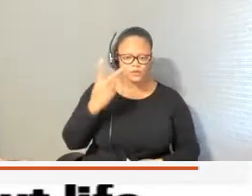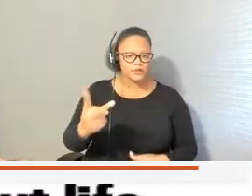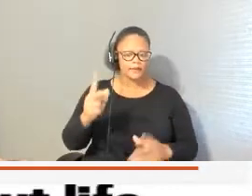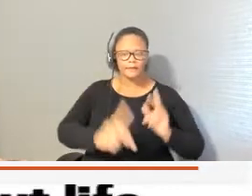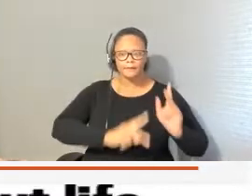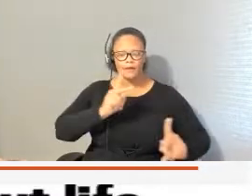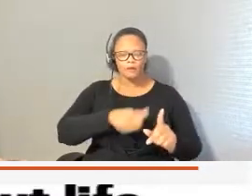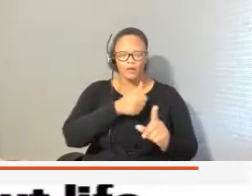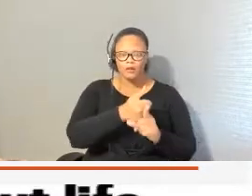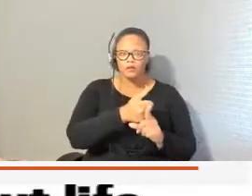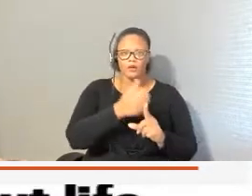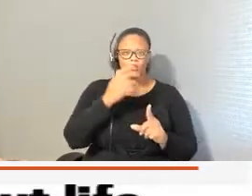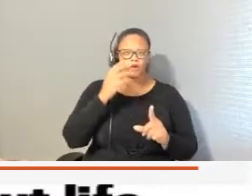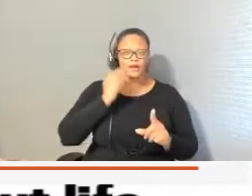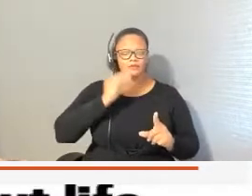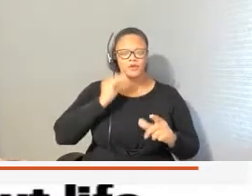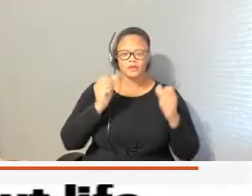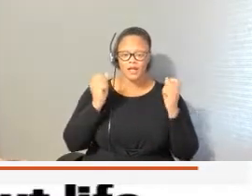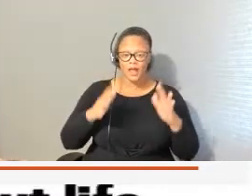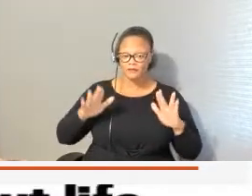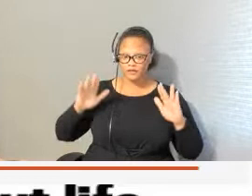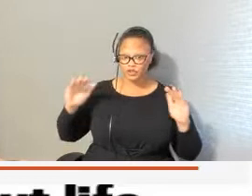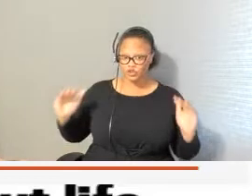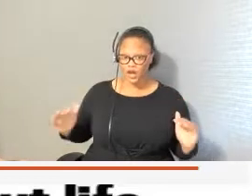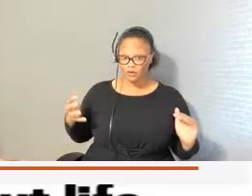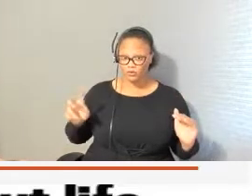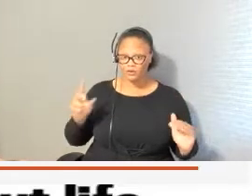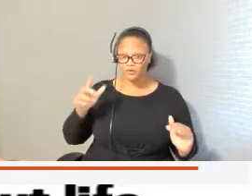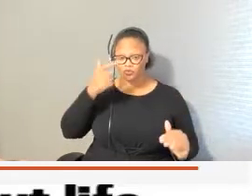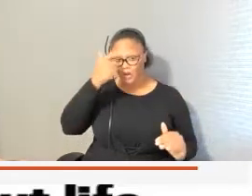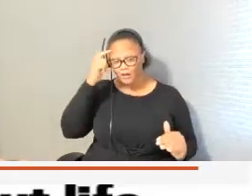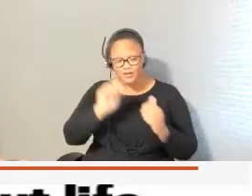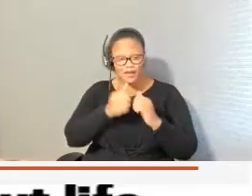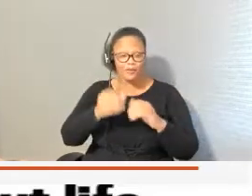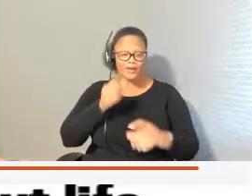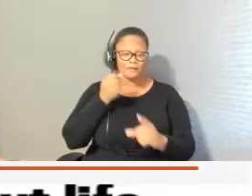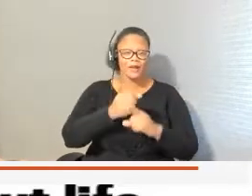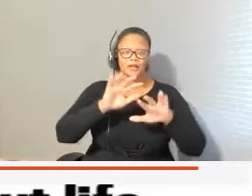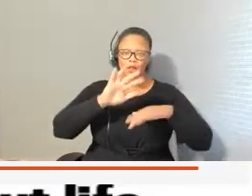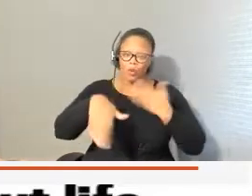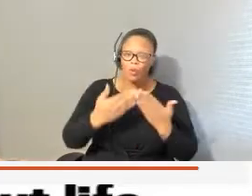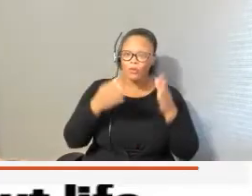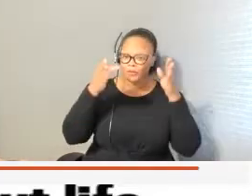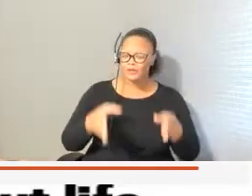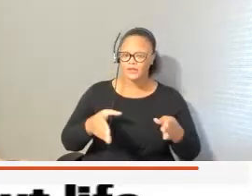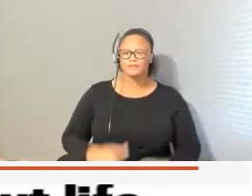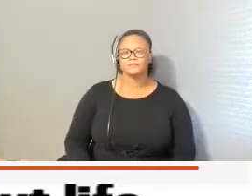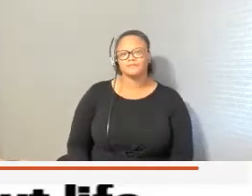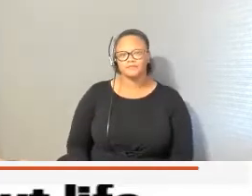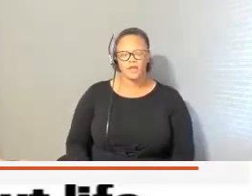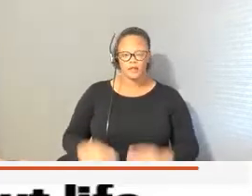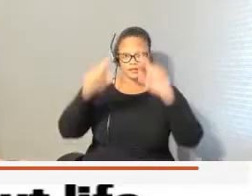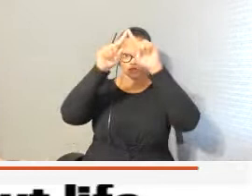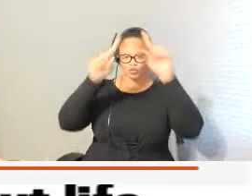were experiencing a lot of the childhood traumas, how it impacted the whole person. Looking at this ACE triangle from the